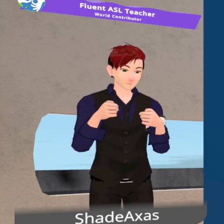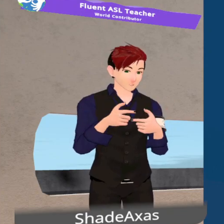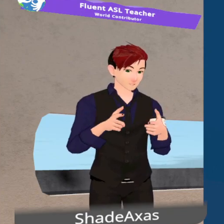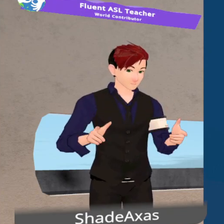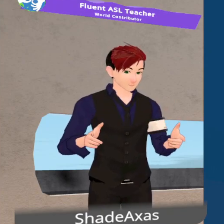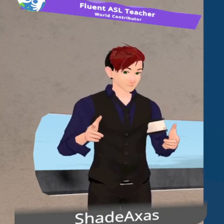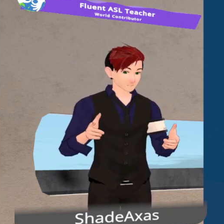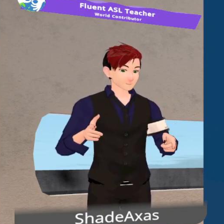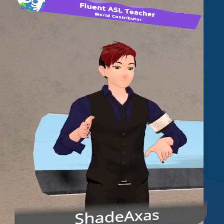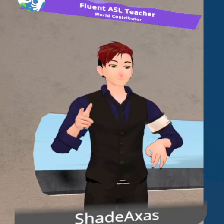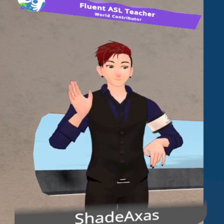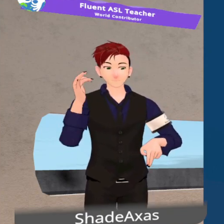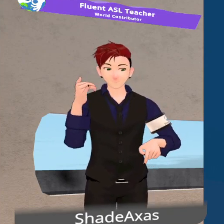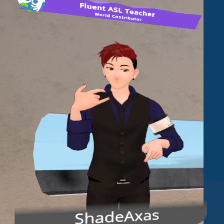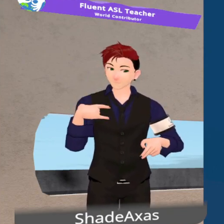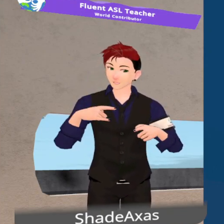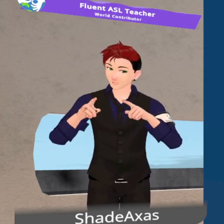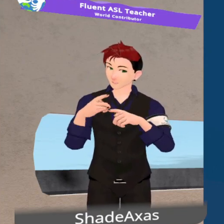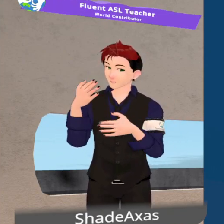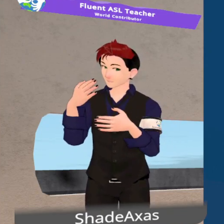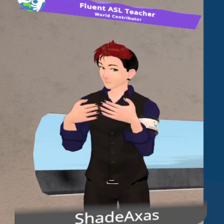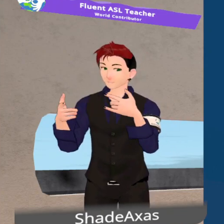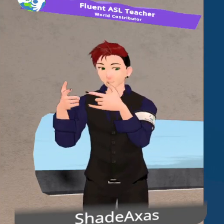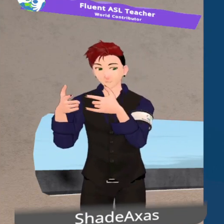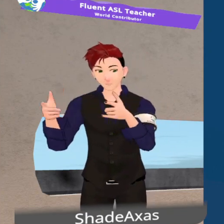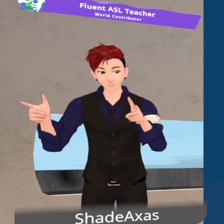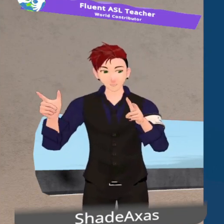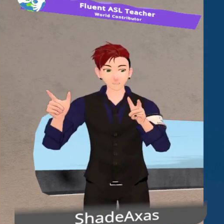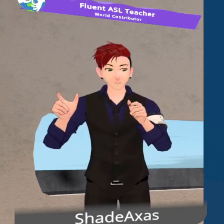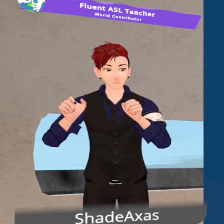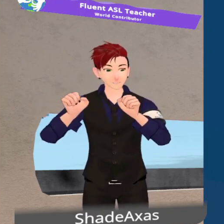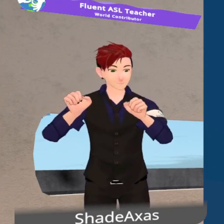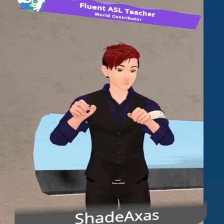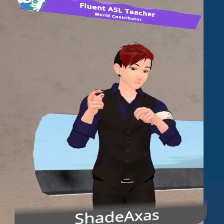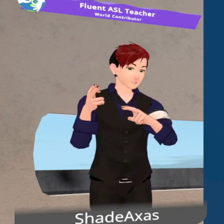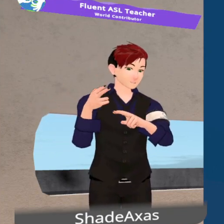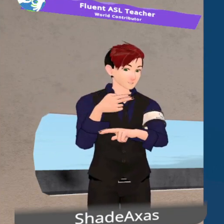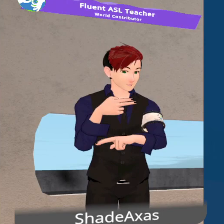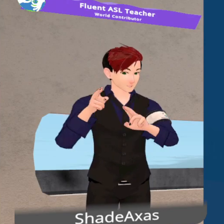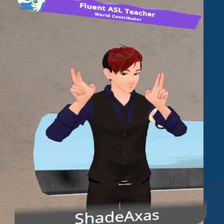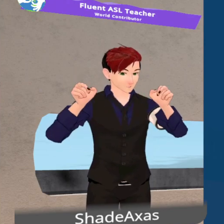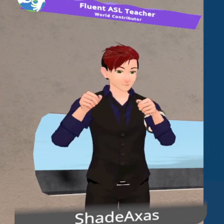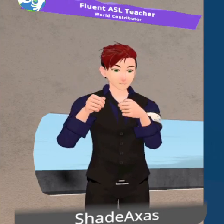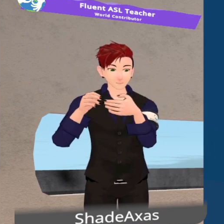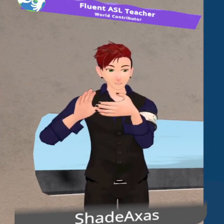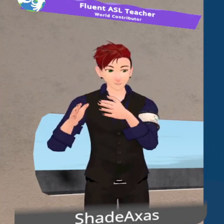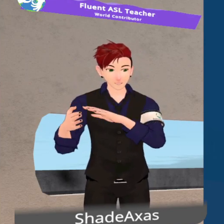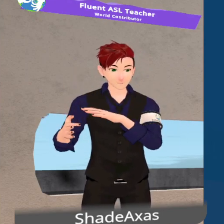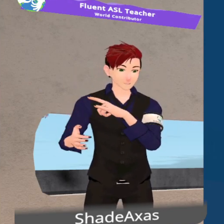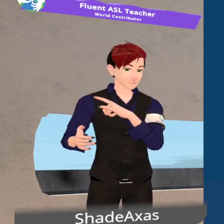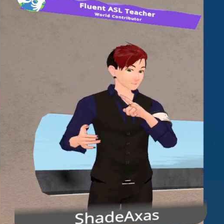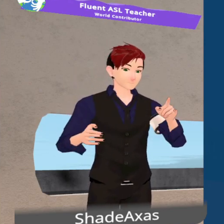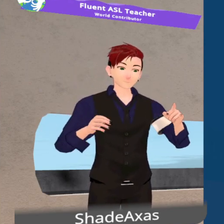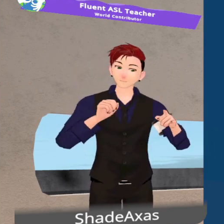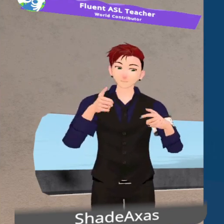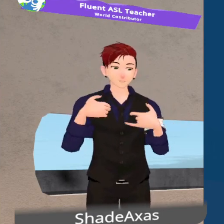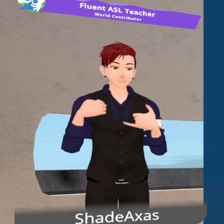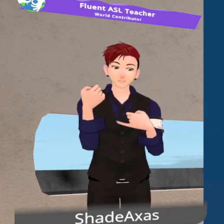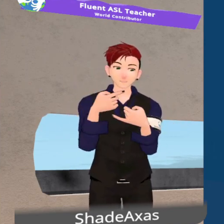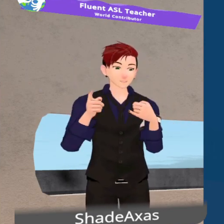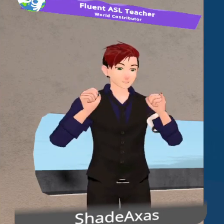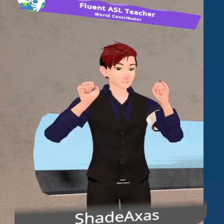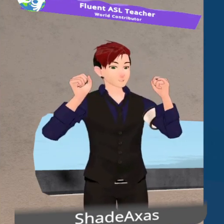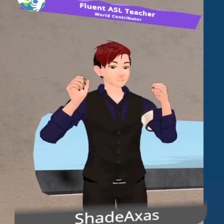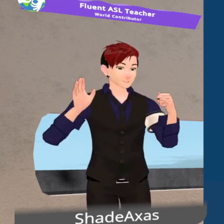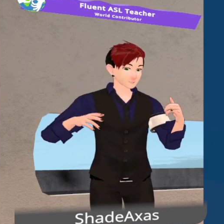actually fluent in sign. That's why we also have some languages that are used in the community, but we